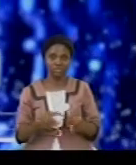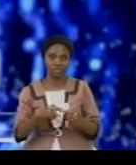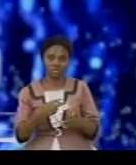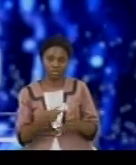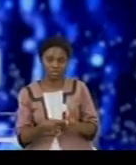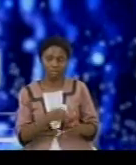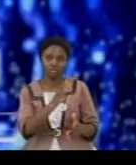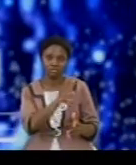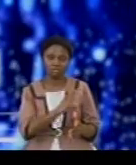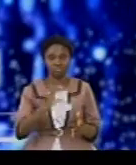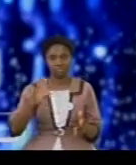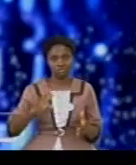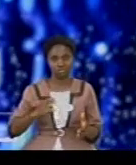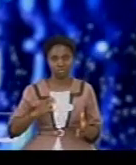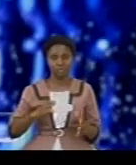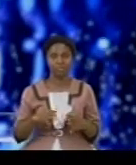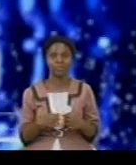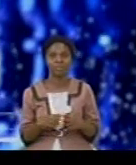How through generation,